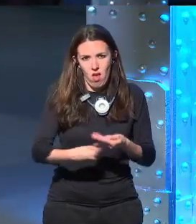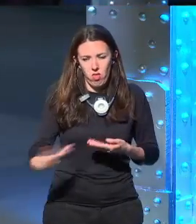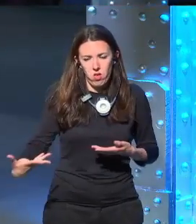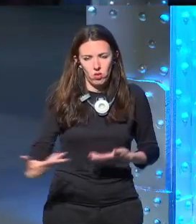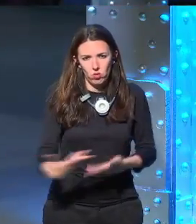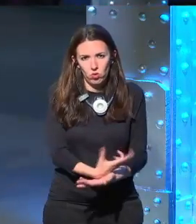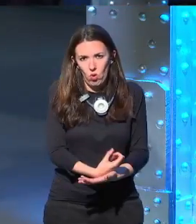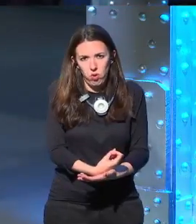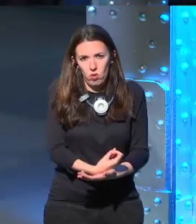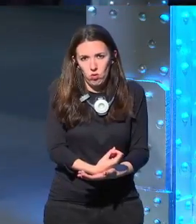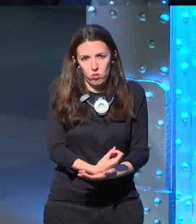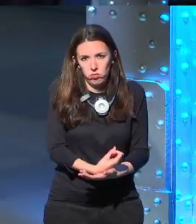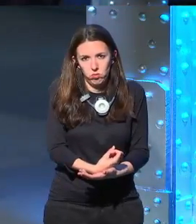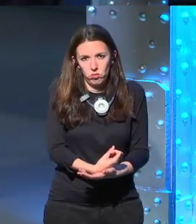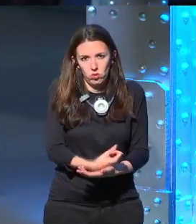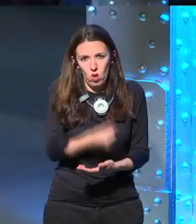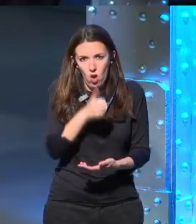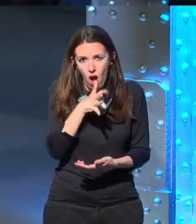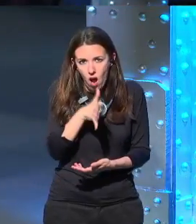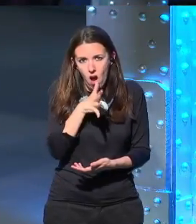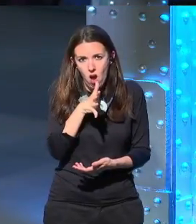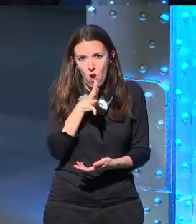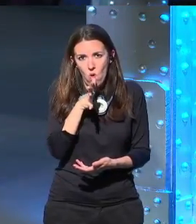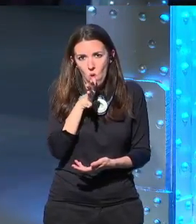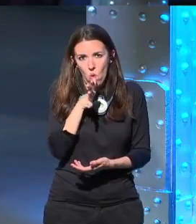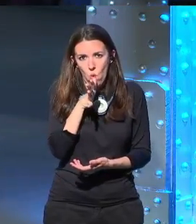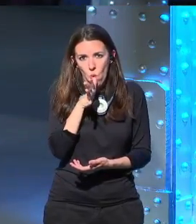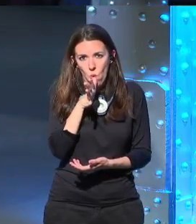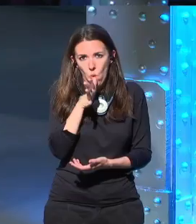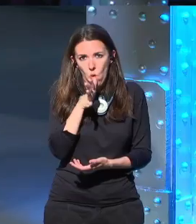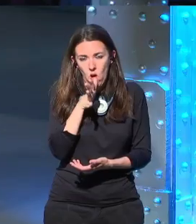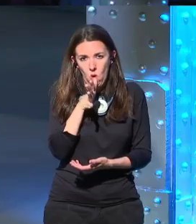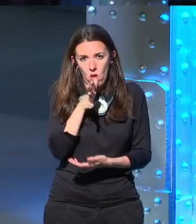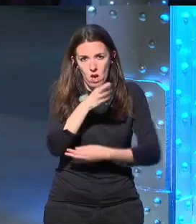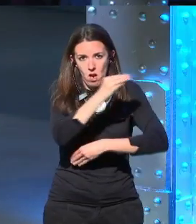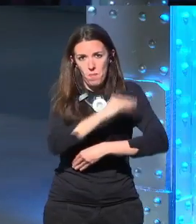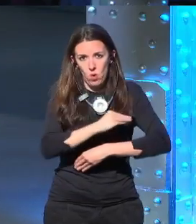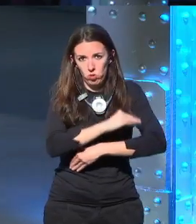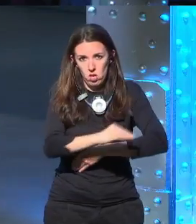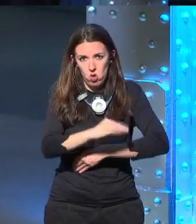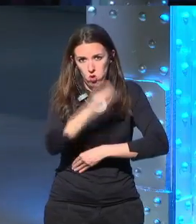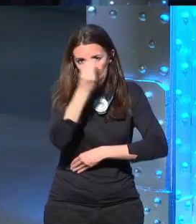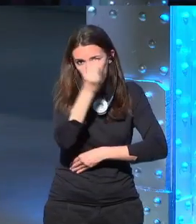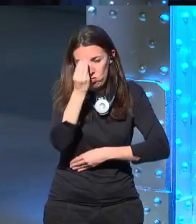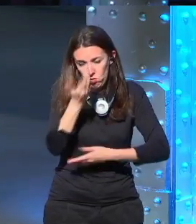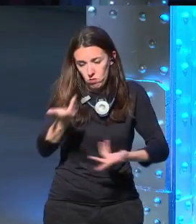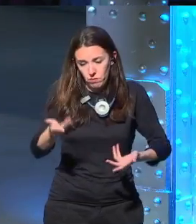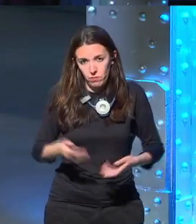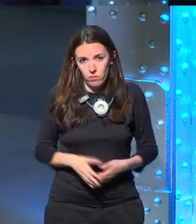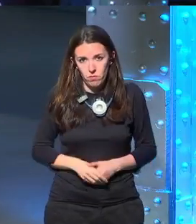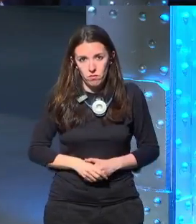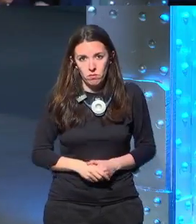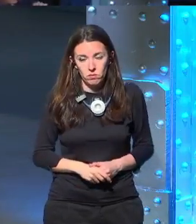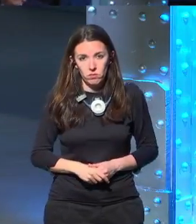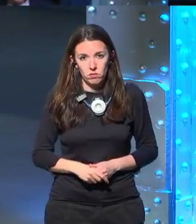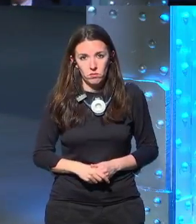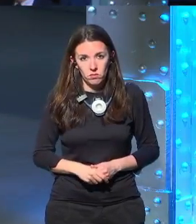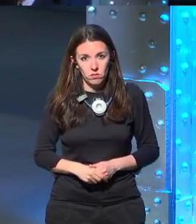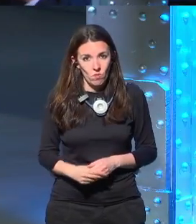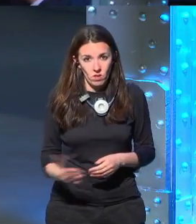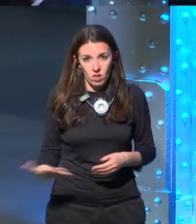Baptist pouring the water over Jesus. So it connects to him, and the ripples by the ankles of Jesus are scientifically perfect.